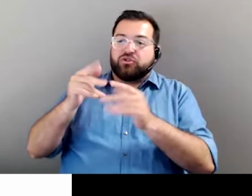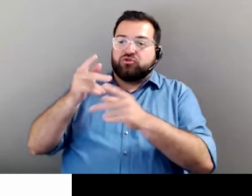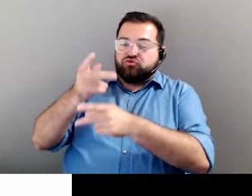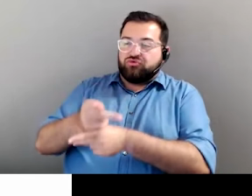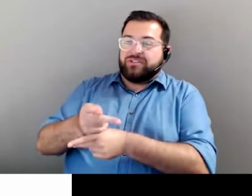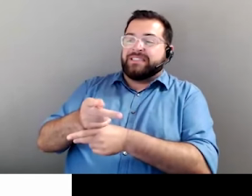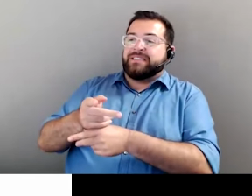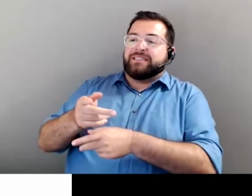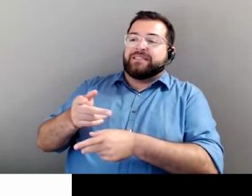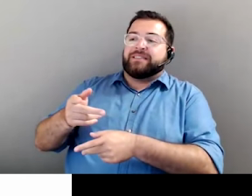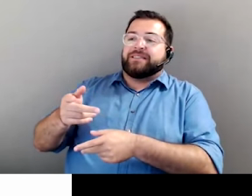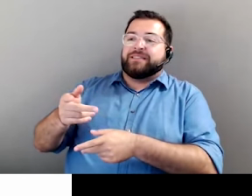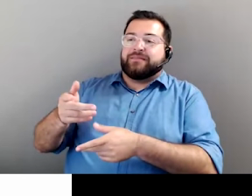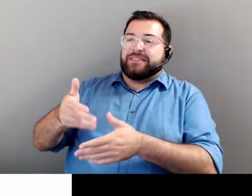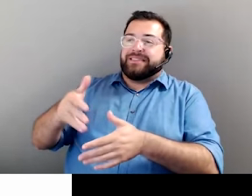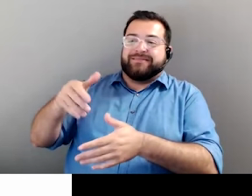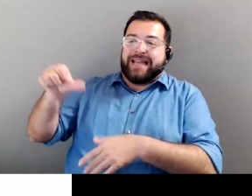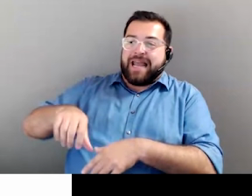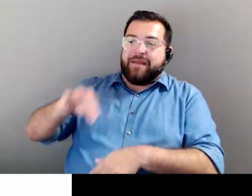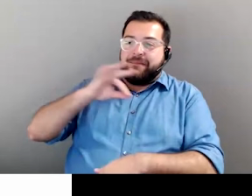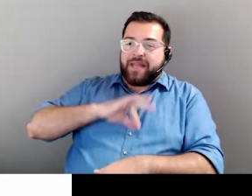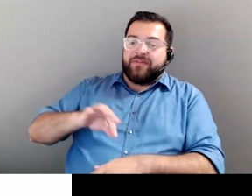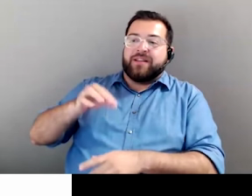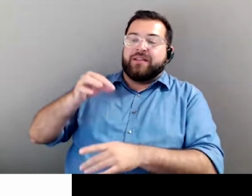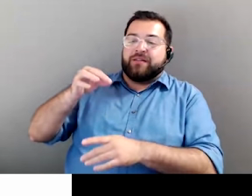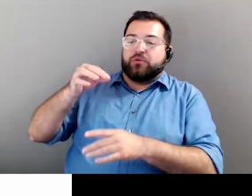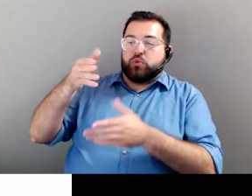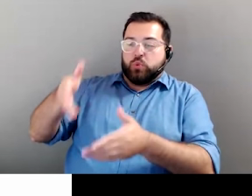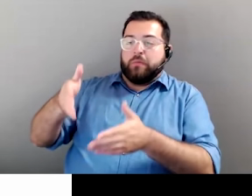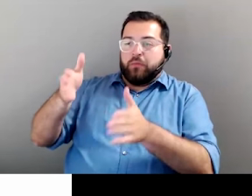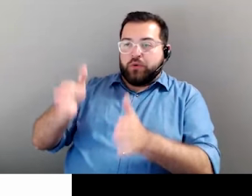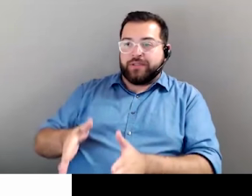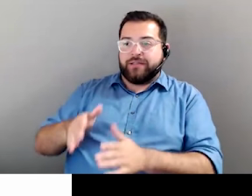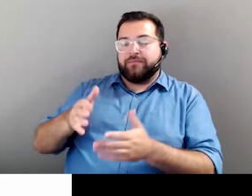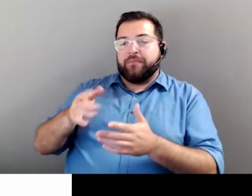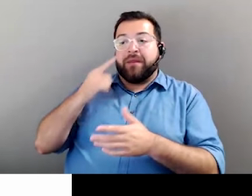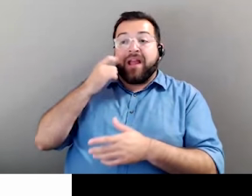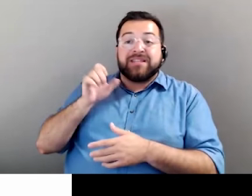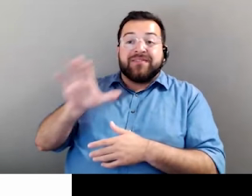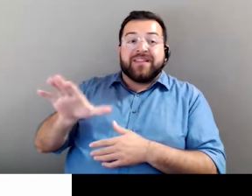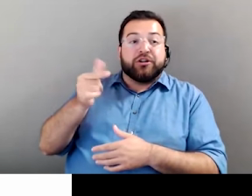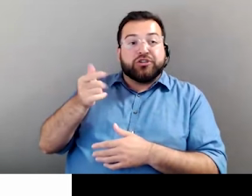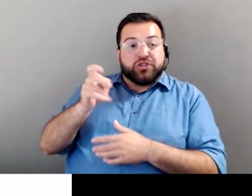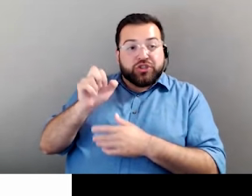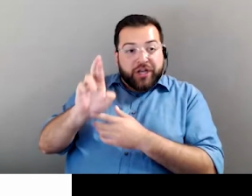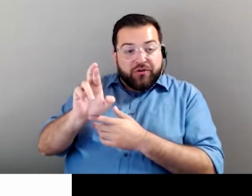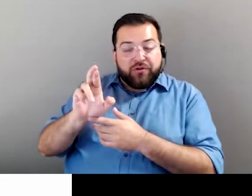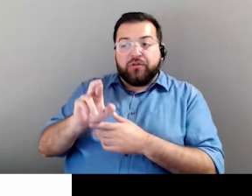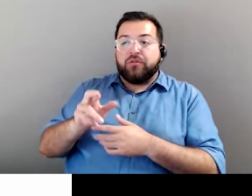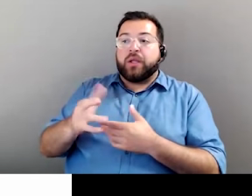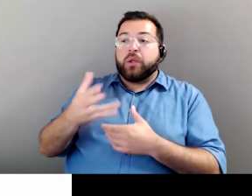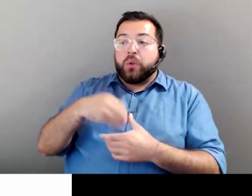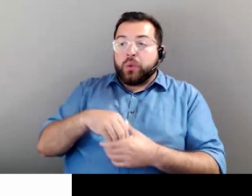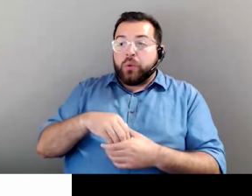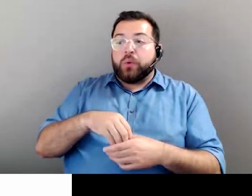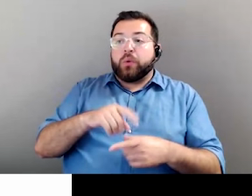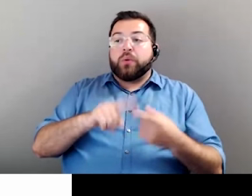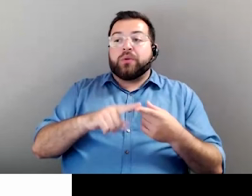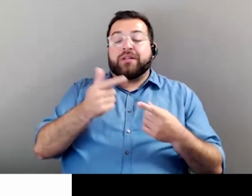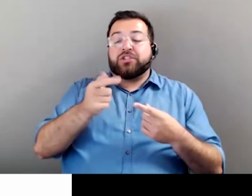benefits to an individual or group of individual based off of their sex or gender. This includes like gender identity, it includes sexual orientation